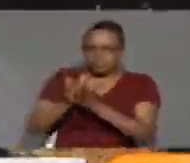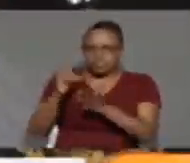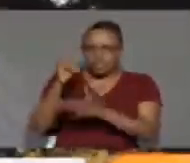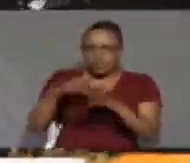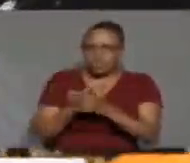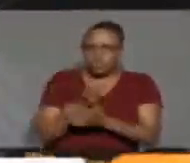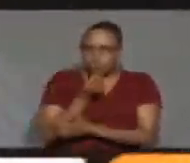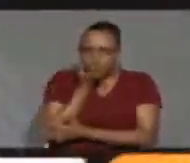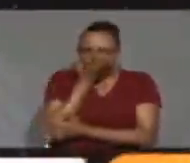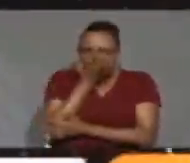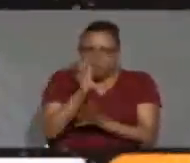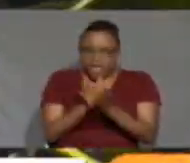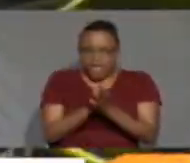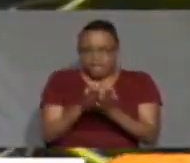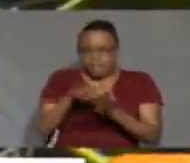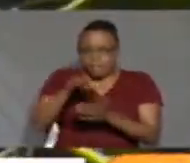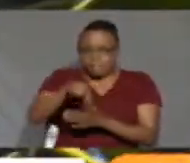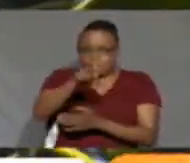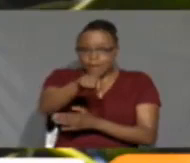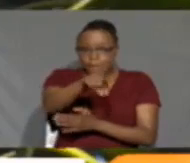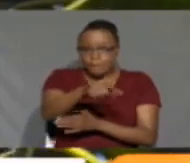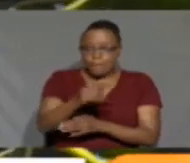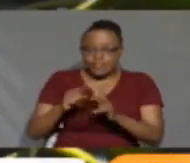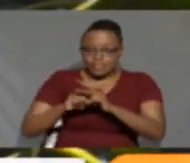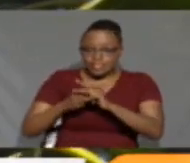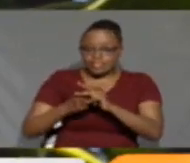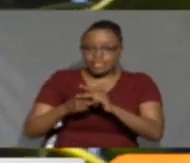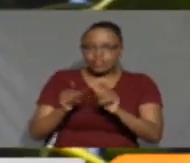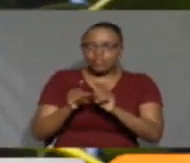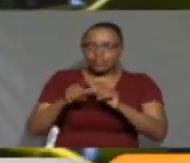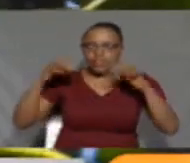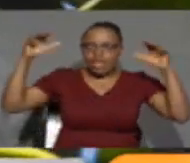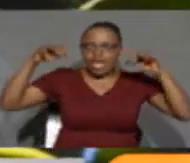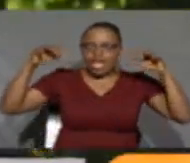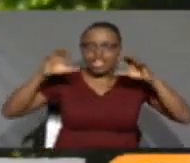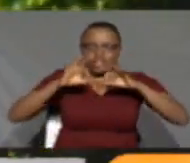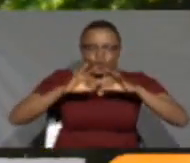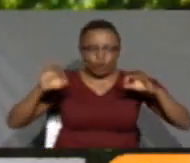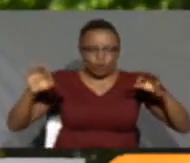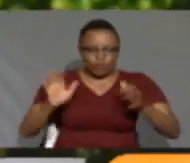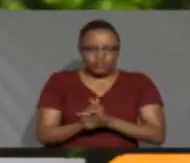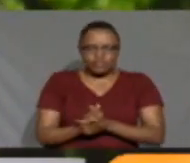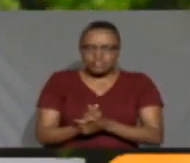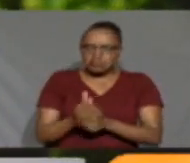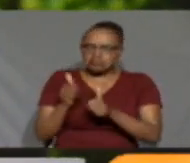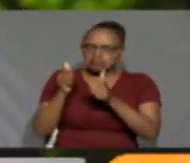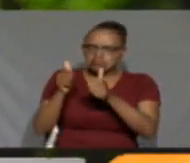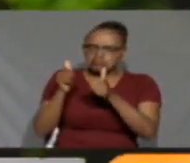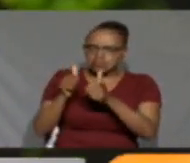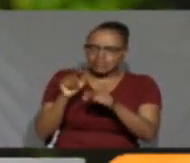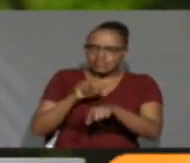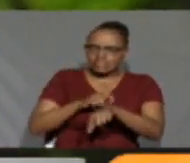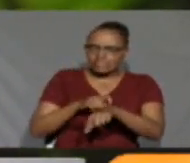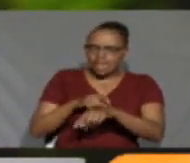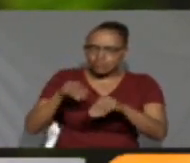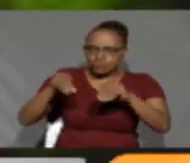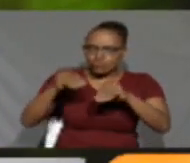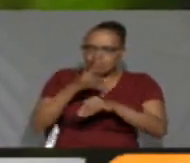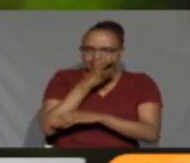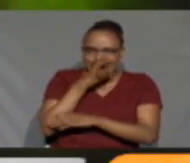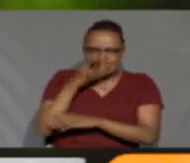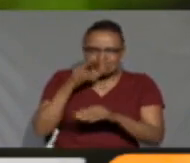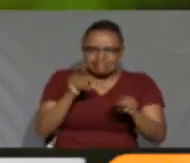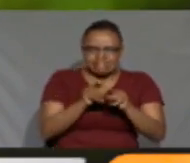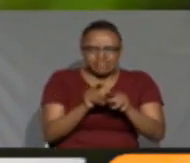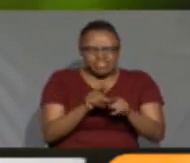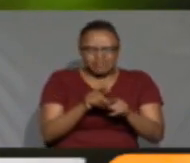warm temperatures and are best planted at the beginning of the long rain season. The fruits do well in drained soils, which should not be